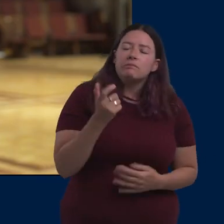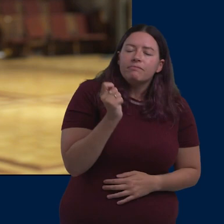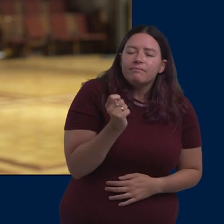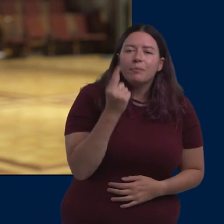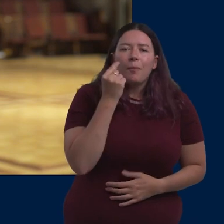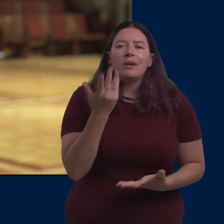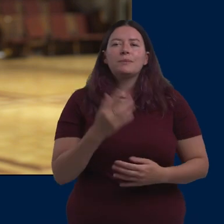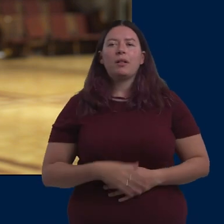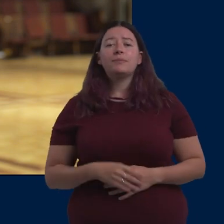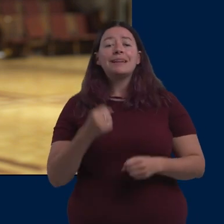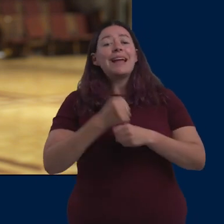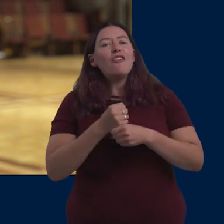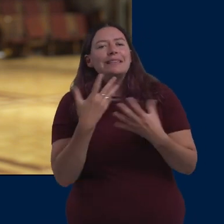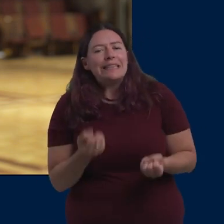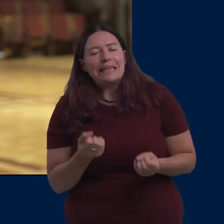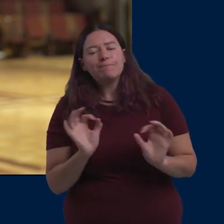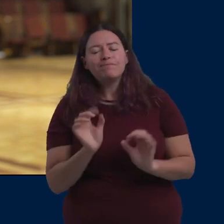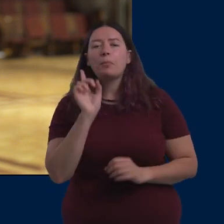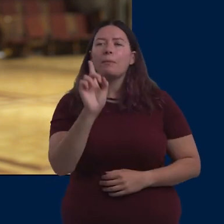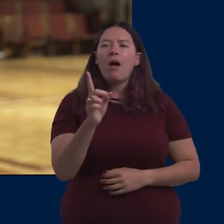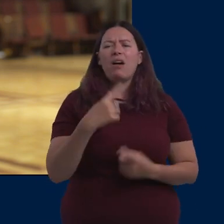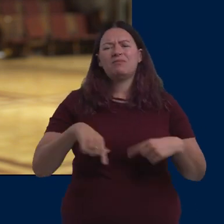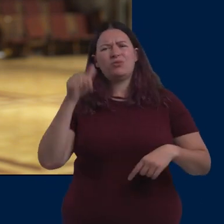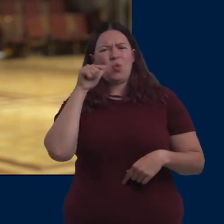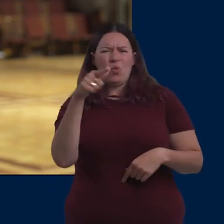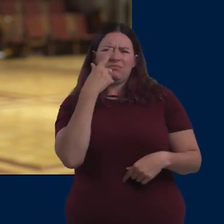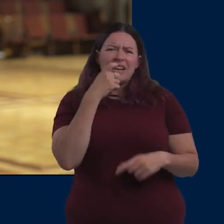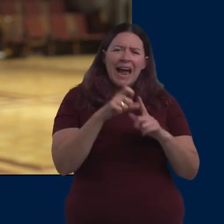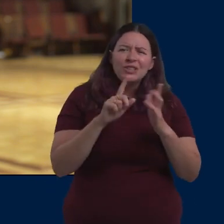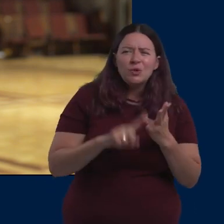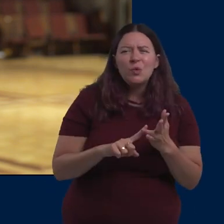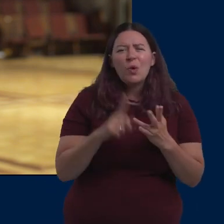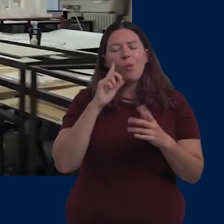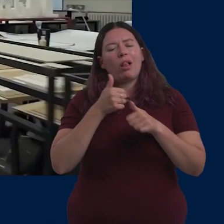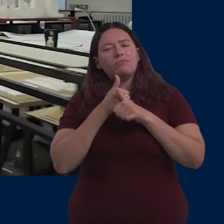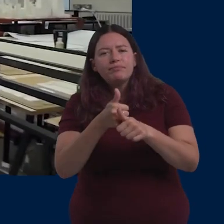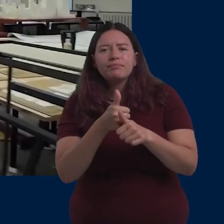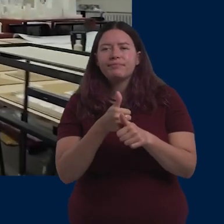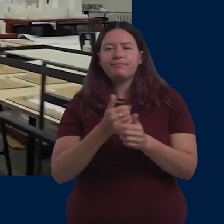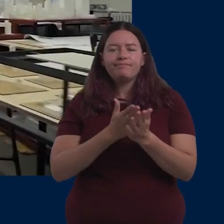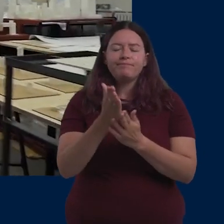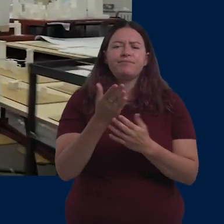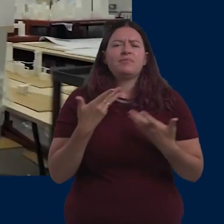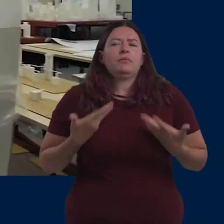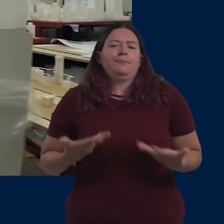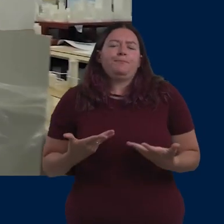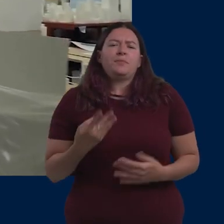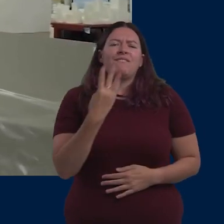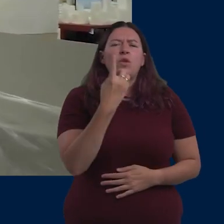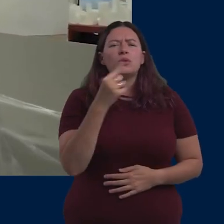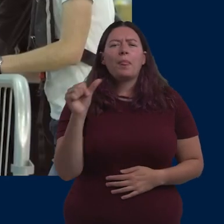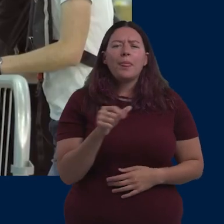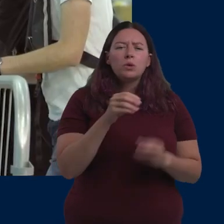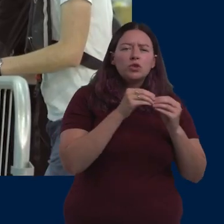Nothing is guaranteed, but we know you have the ability to succeed, and we will do everything we can to help you to get there. We currently have around 41,000